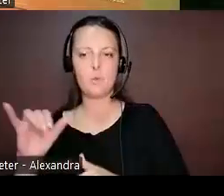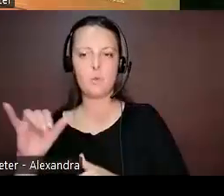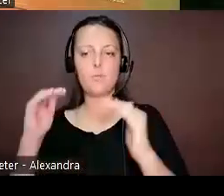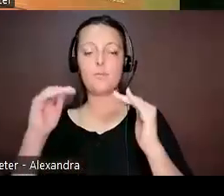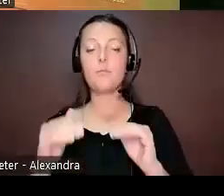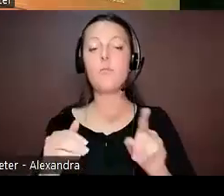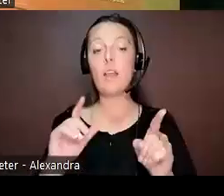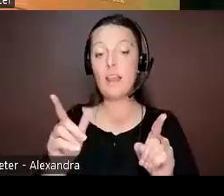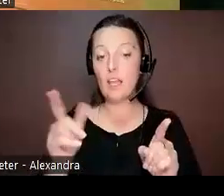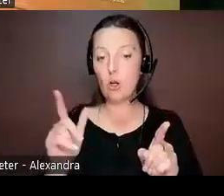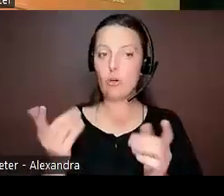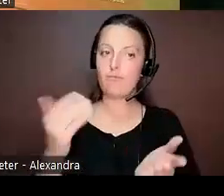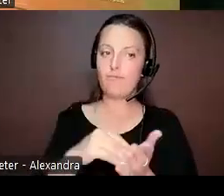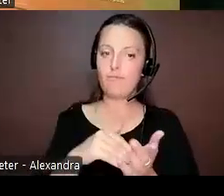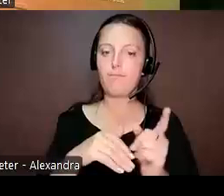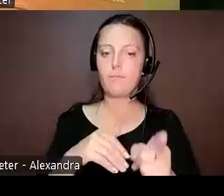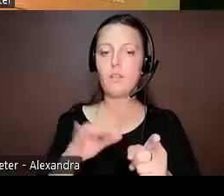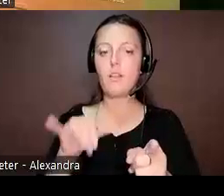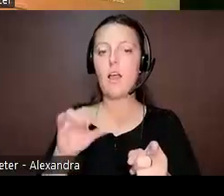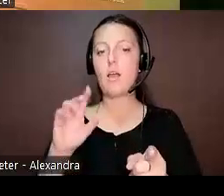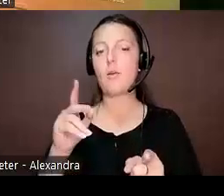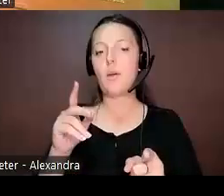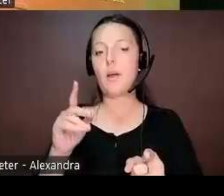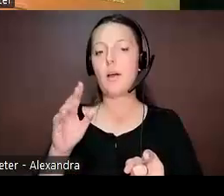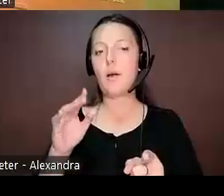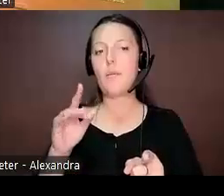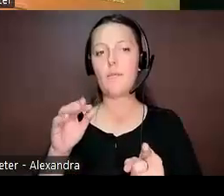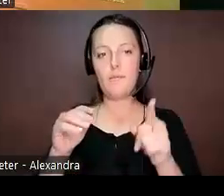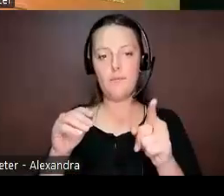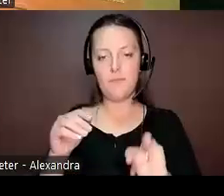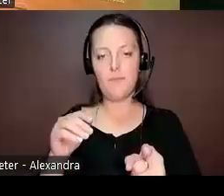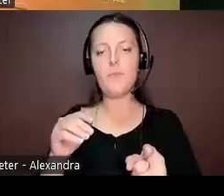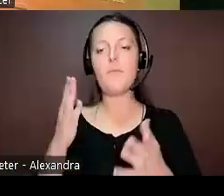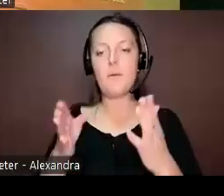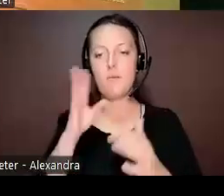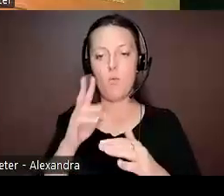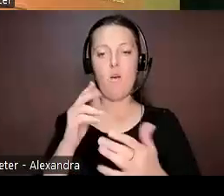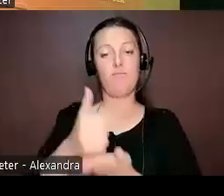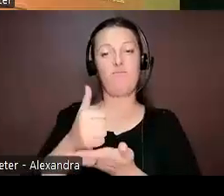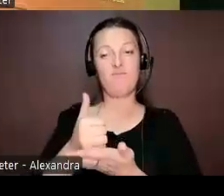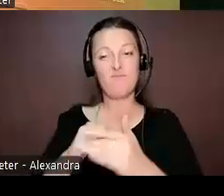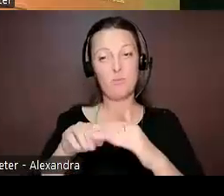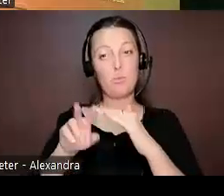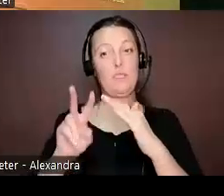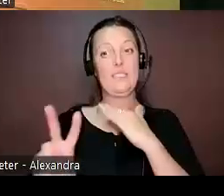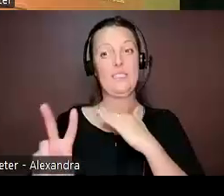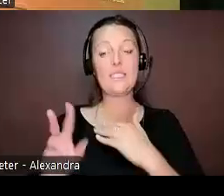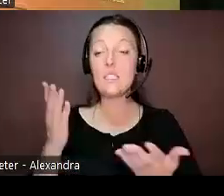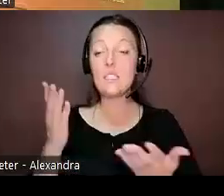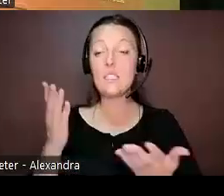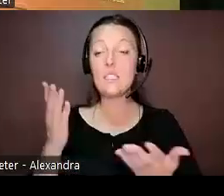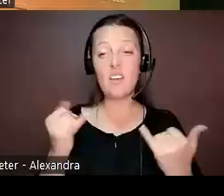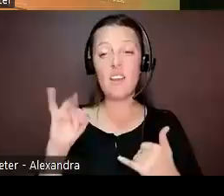even if you account for other factors, that it predicts the postoperative delirium as